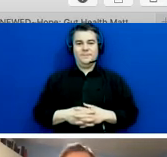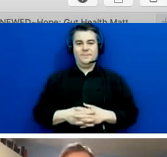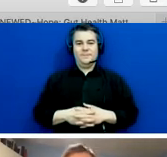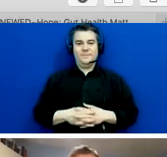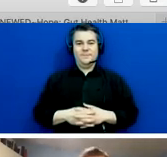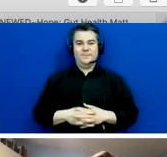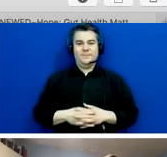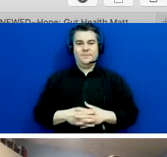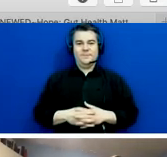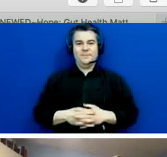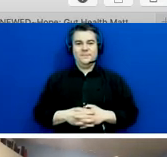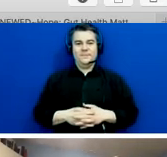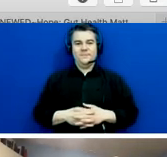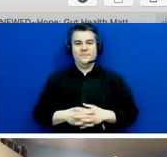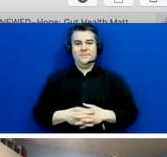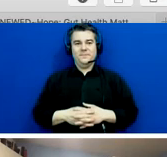Yeah.